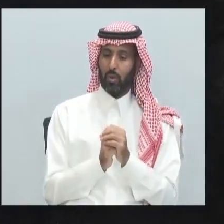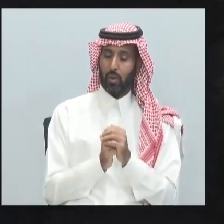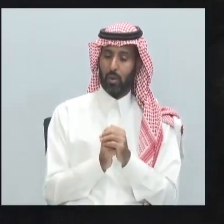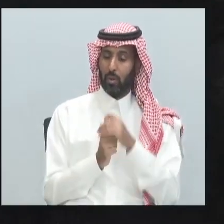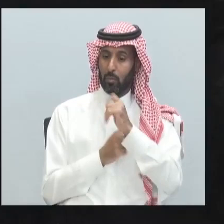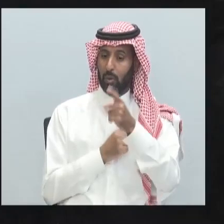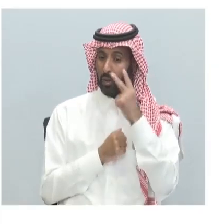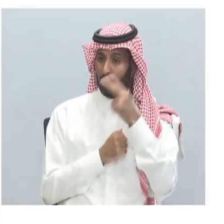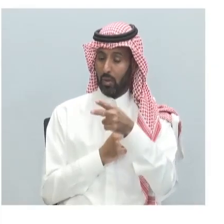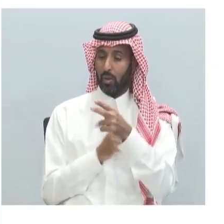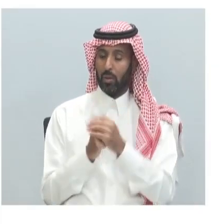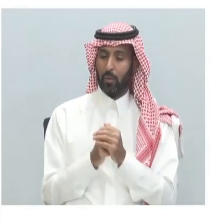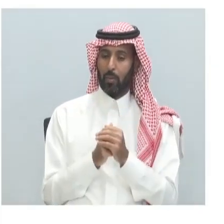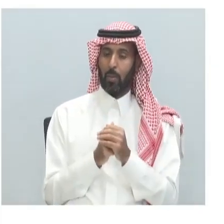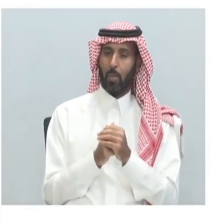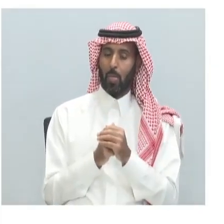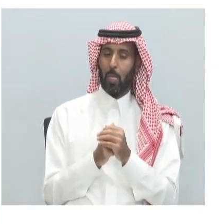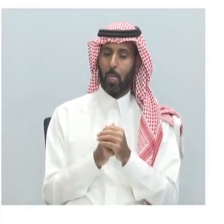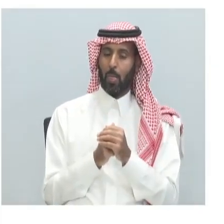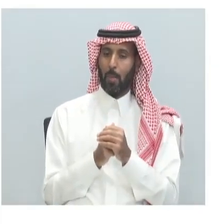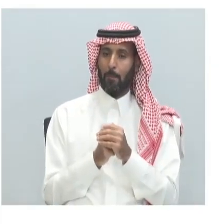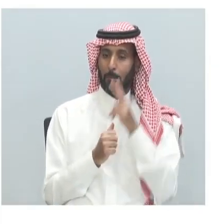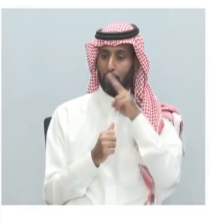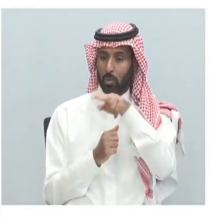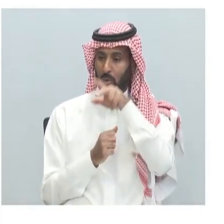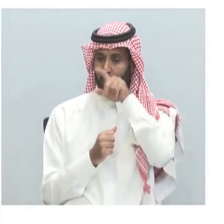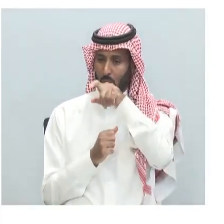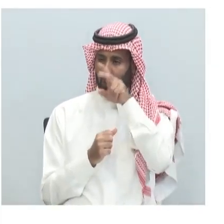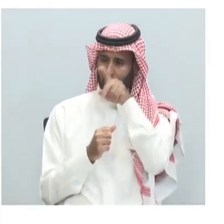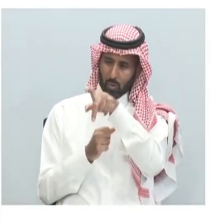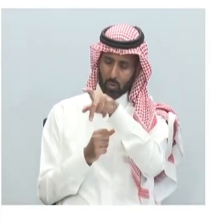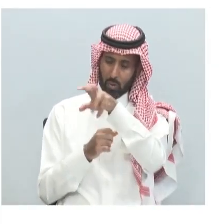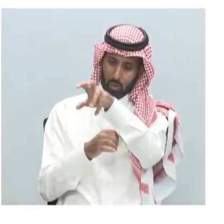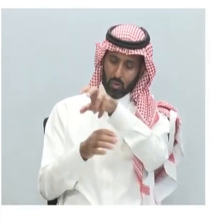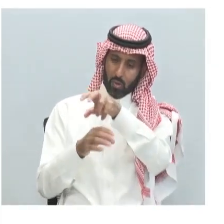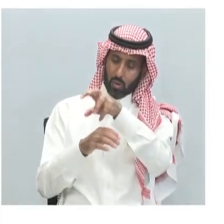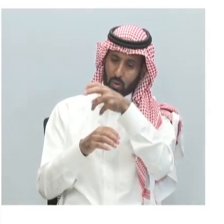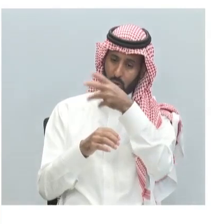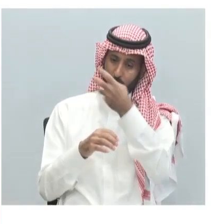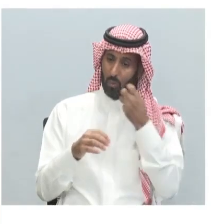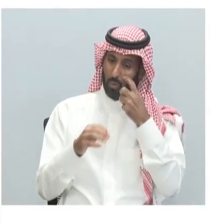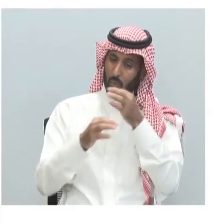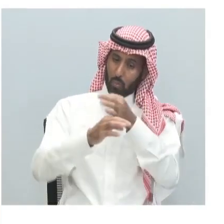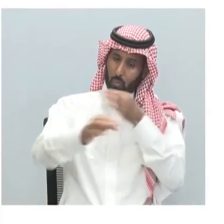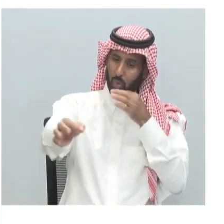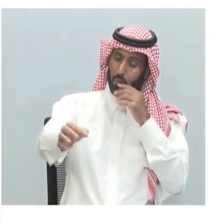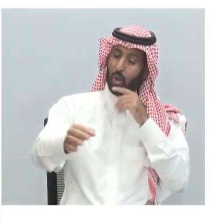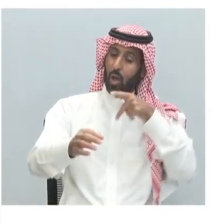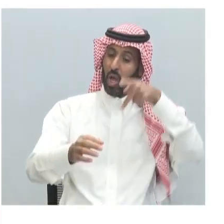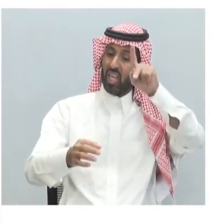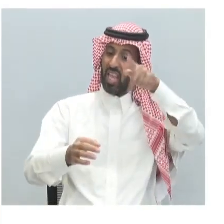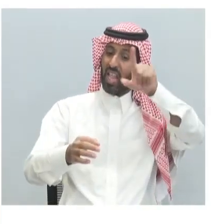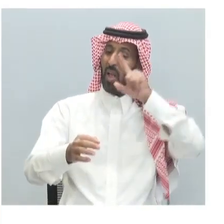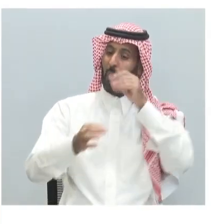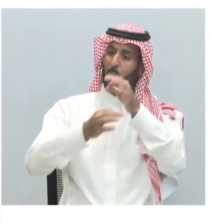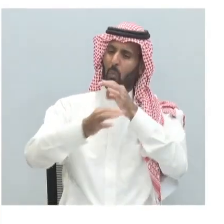Excellent. Far. So they can spot animals that are kilometers away. Kilometers